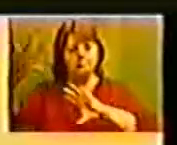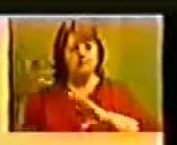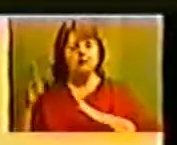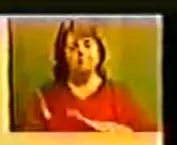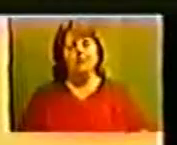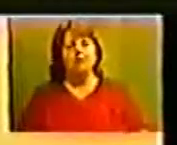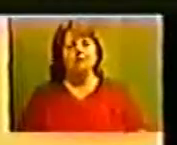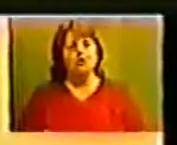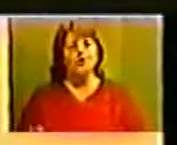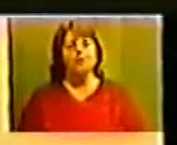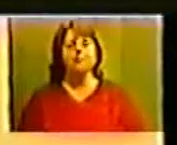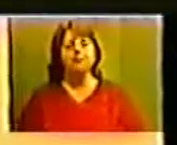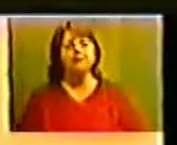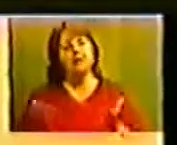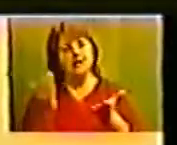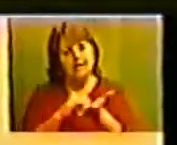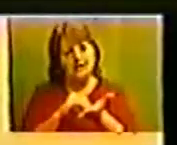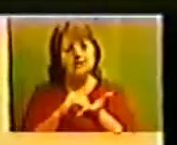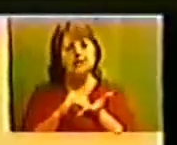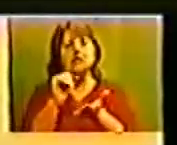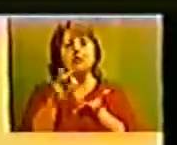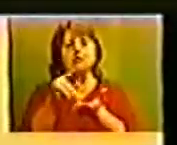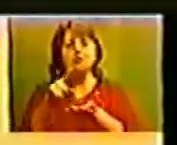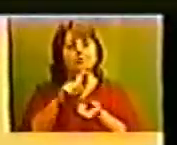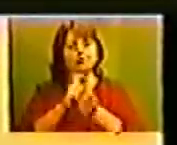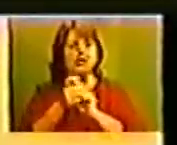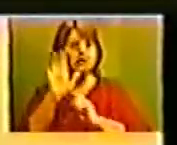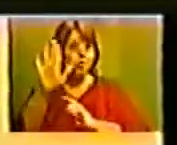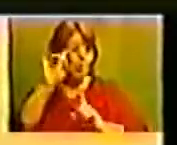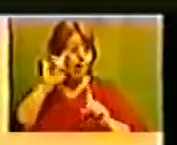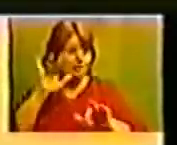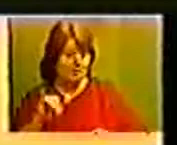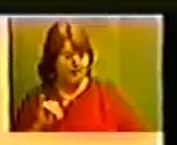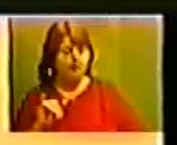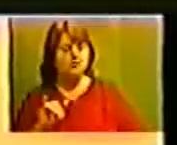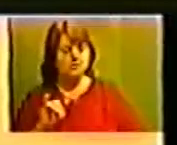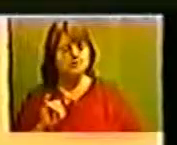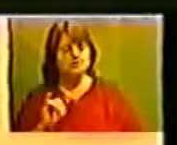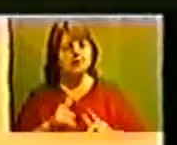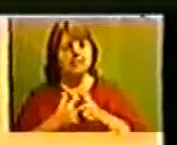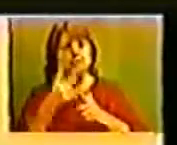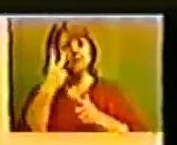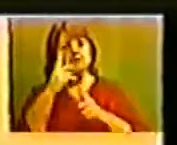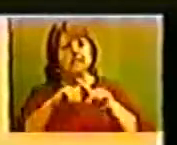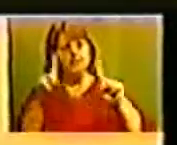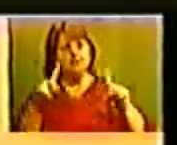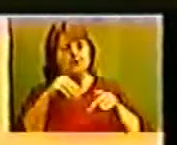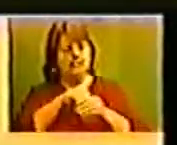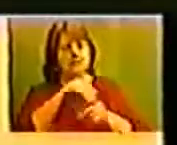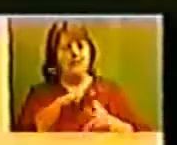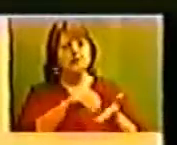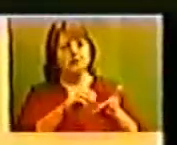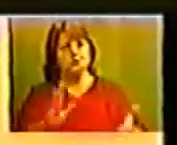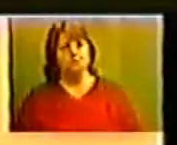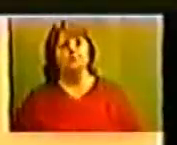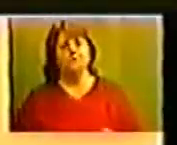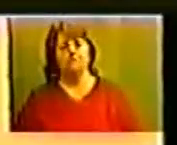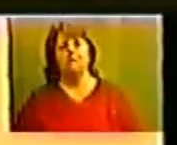disruptive types of behavior. And again, if you change your expectations, you'll see a world of difference in the students.